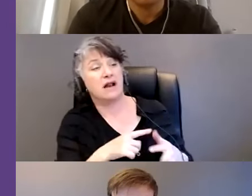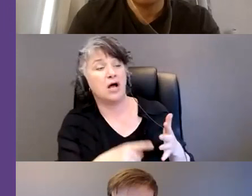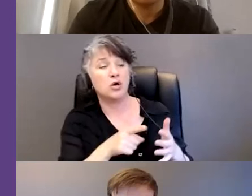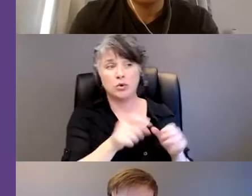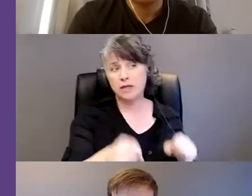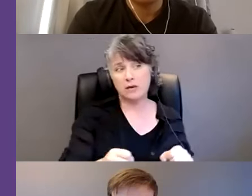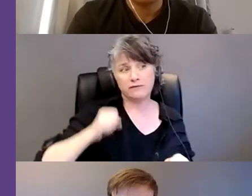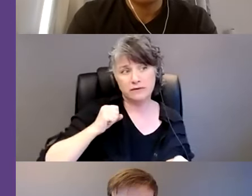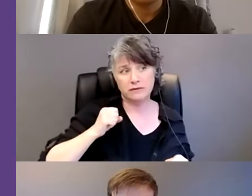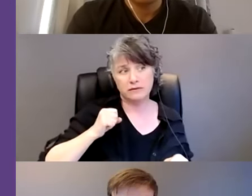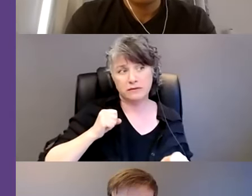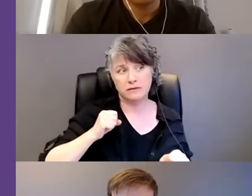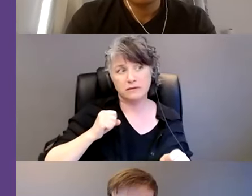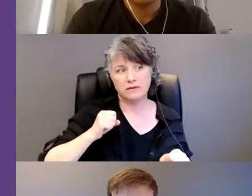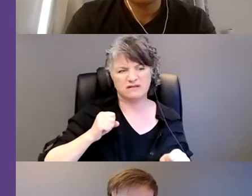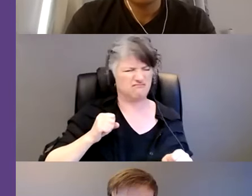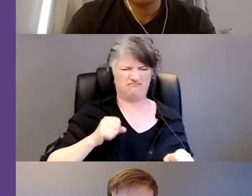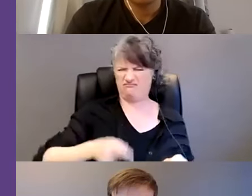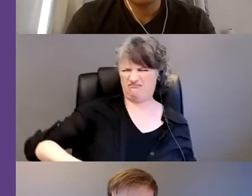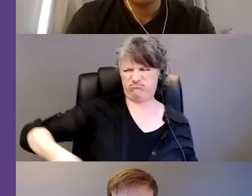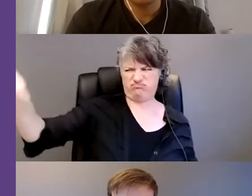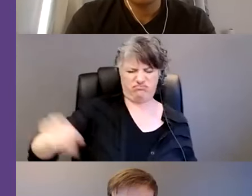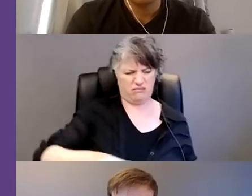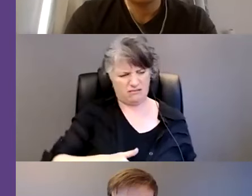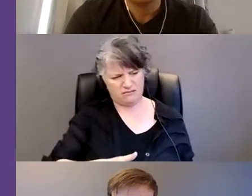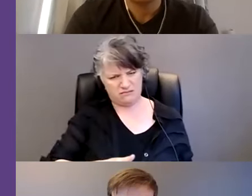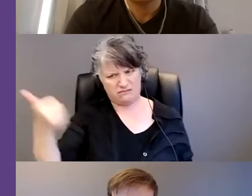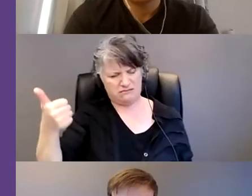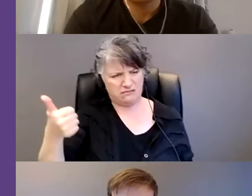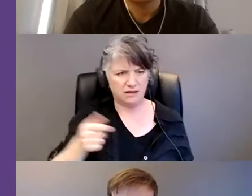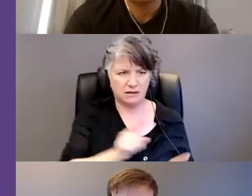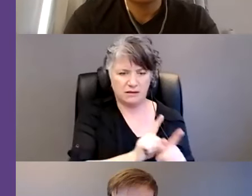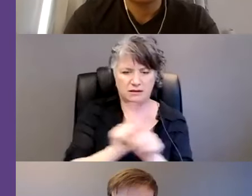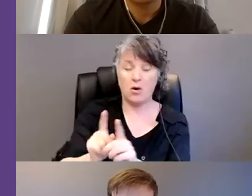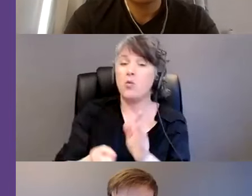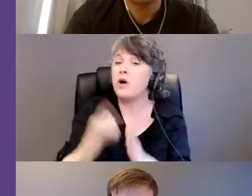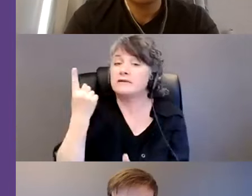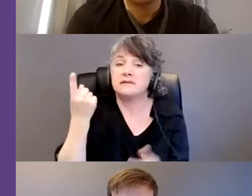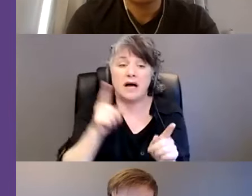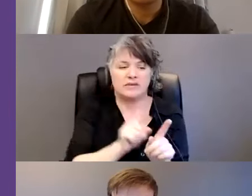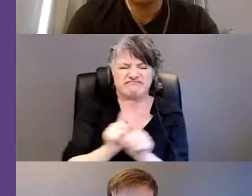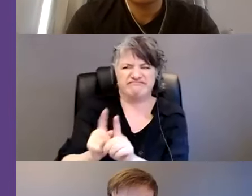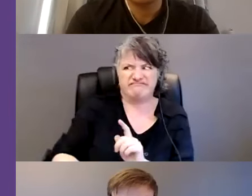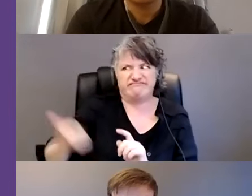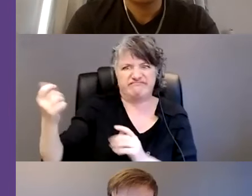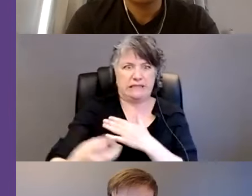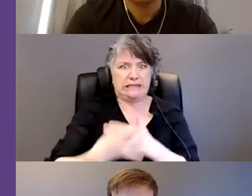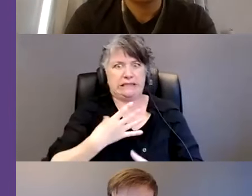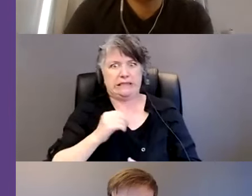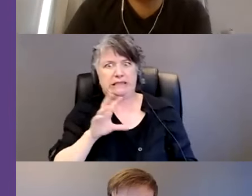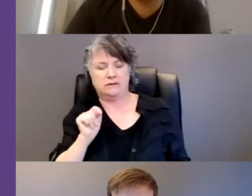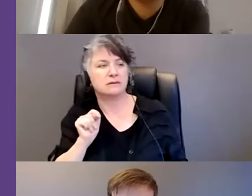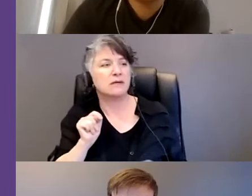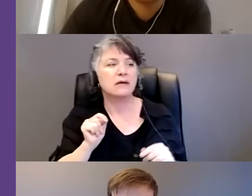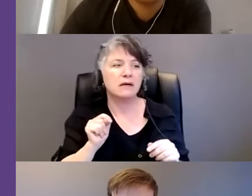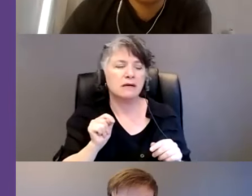keep talking to me, or do they escort me to the door? Okay, I've only been escorted to the door once, because it really is about